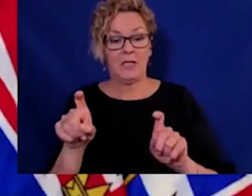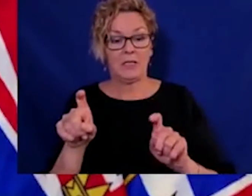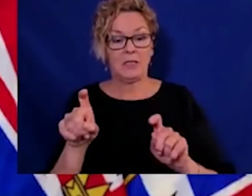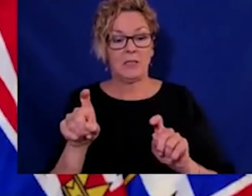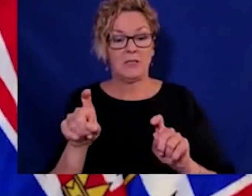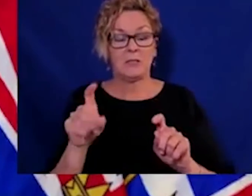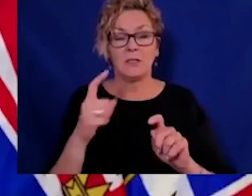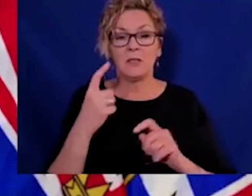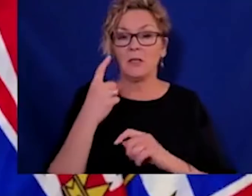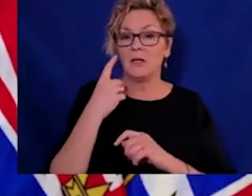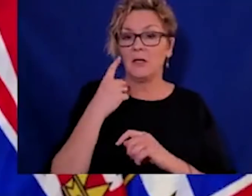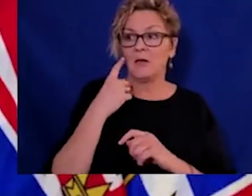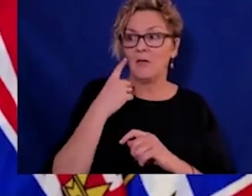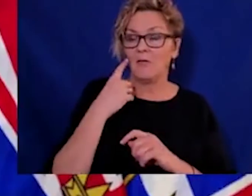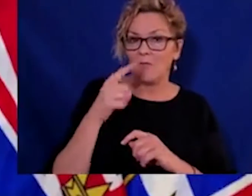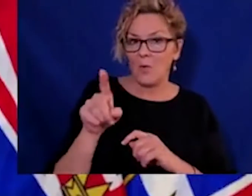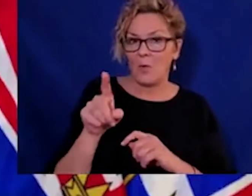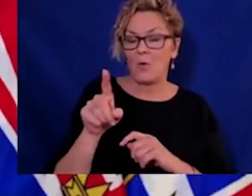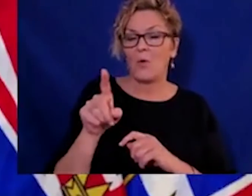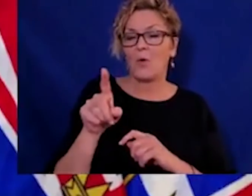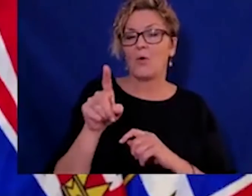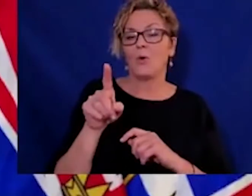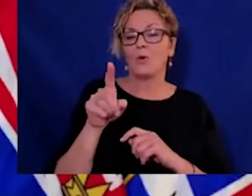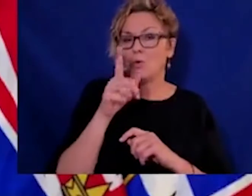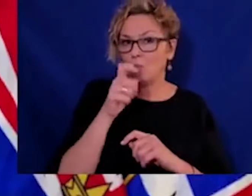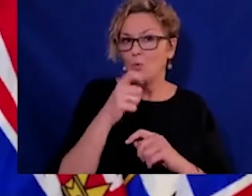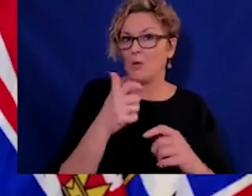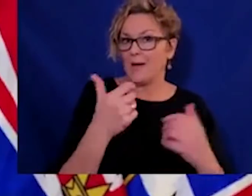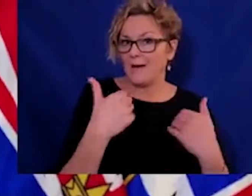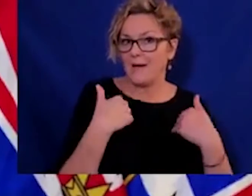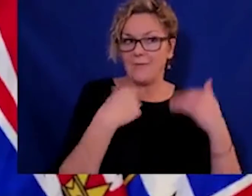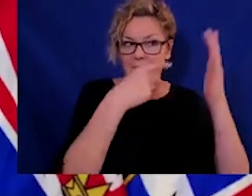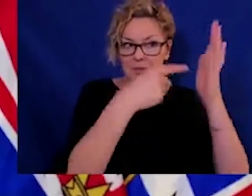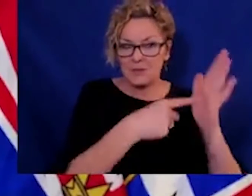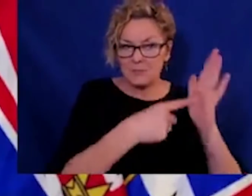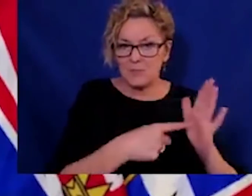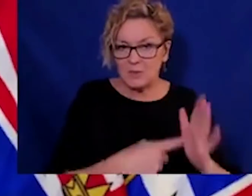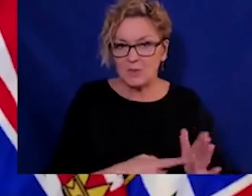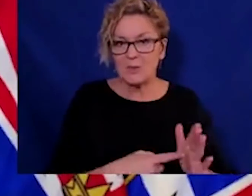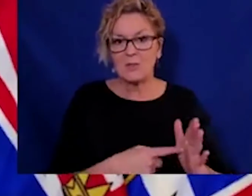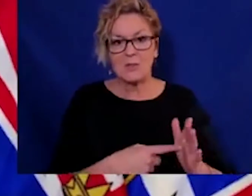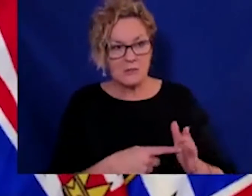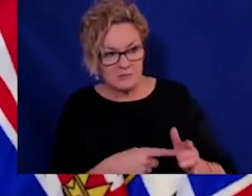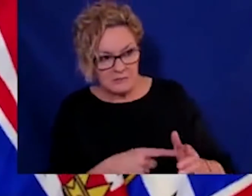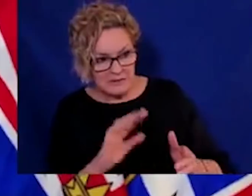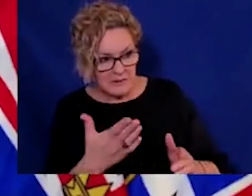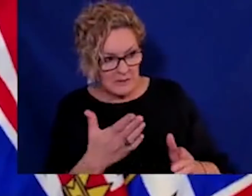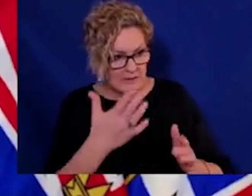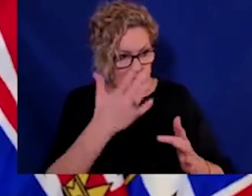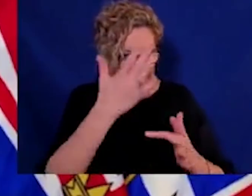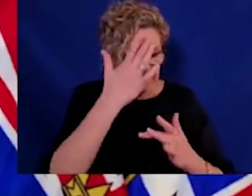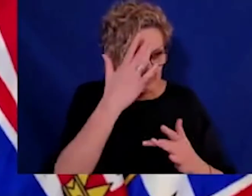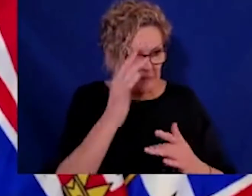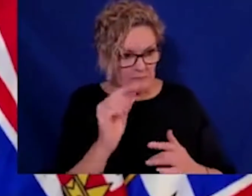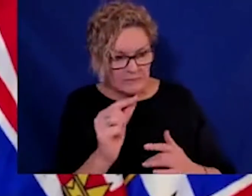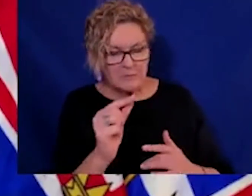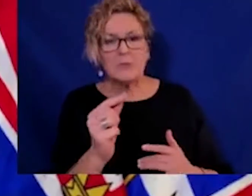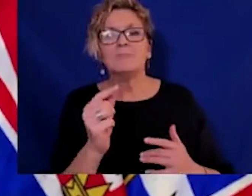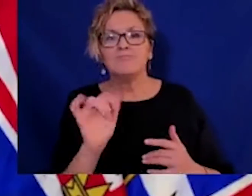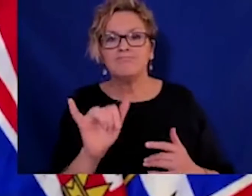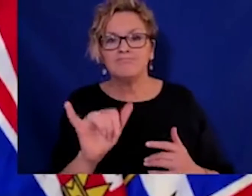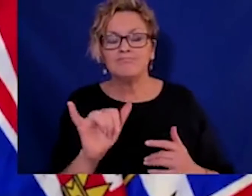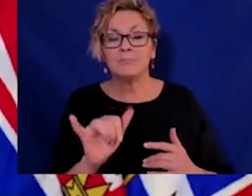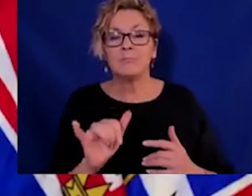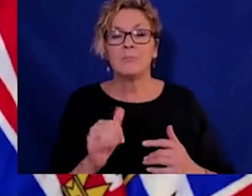as sensitive, they're not as able to pick up the virus as the regular NAT tests that we do